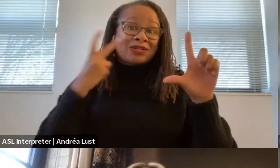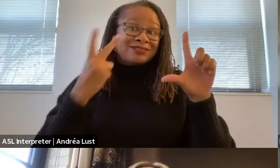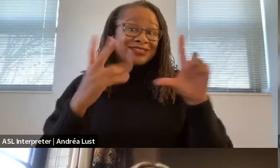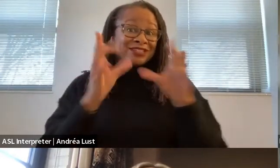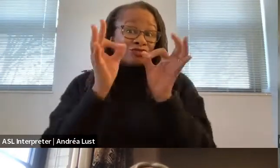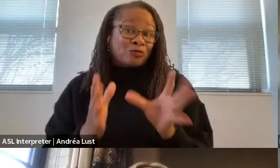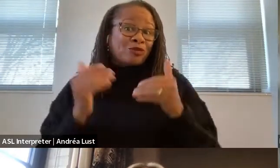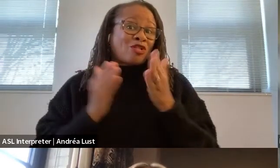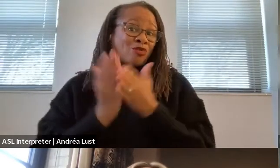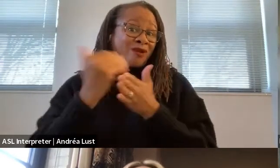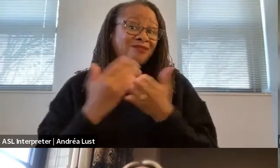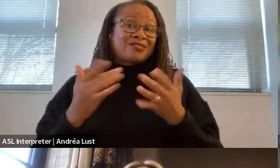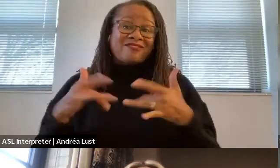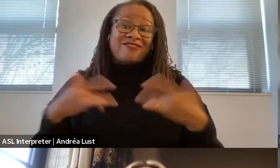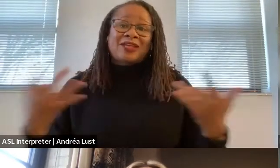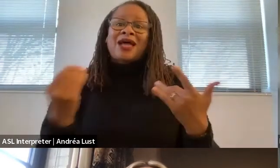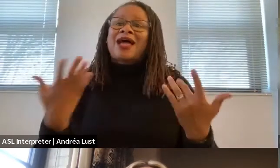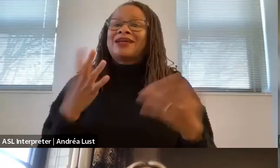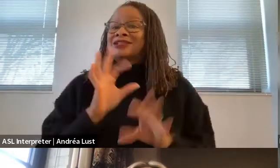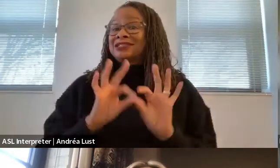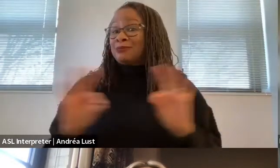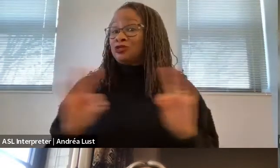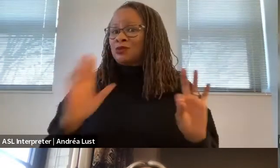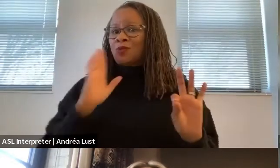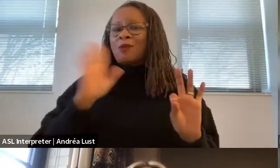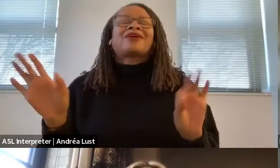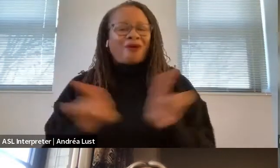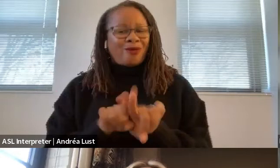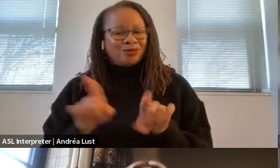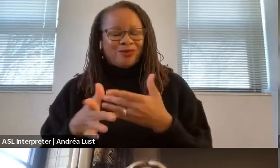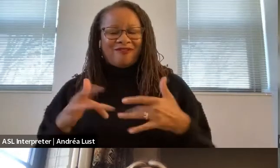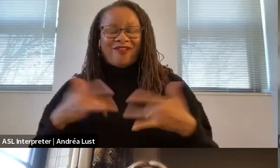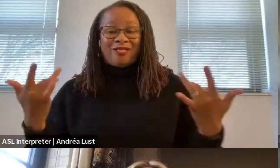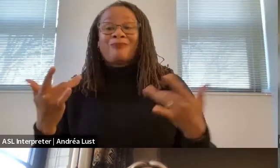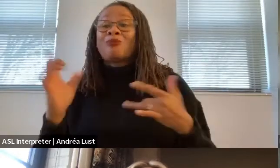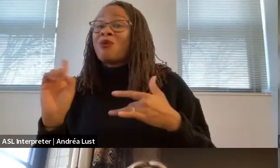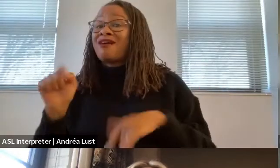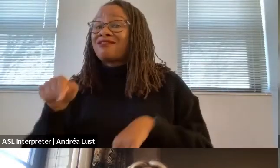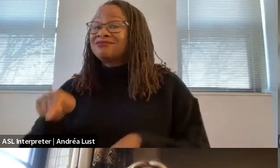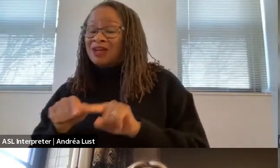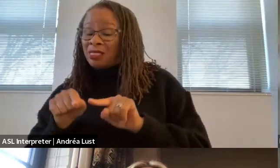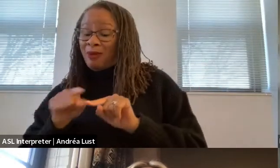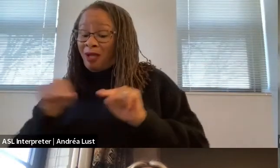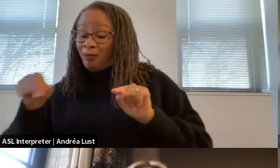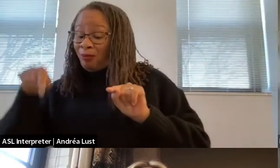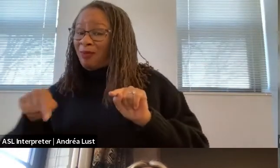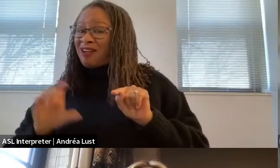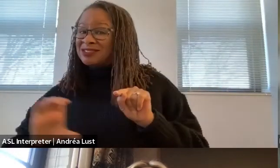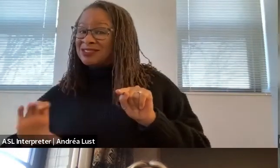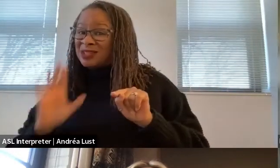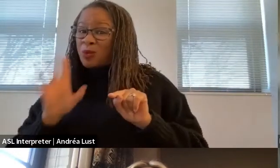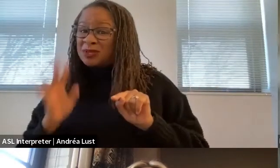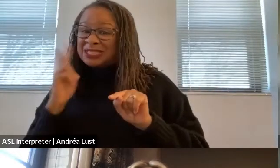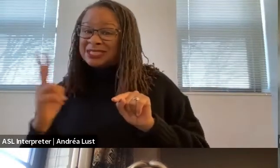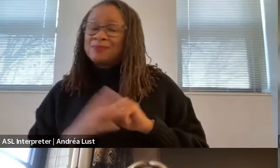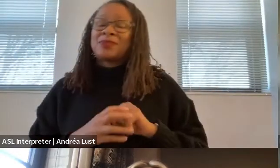screen throughout the event, and closed captioning is also available at the bottom of your Zoom screen. So before I begin, I